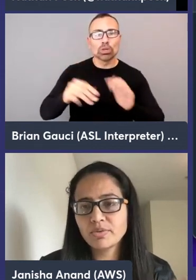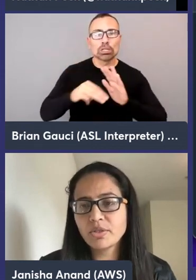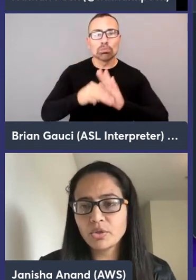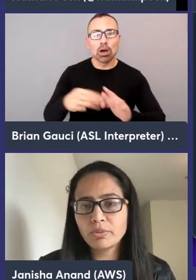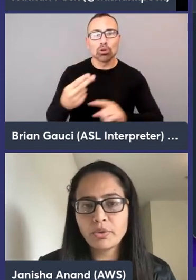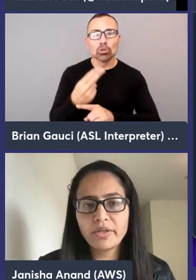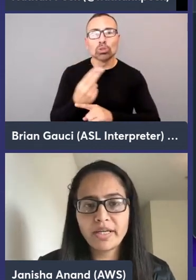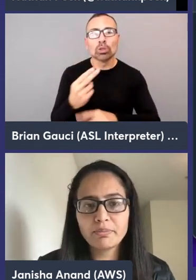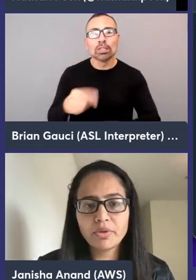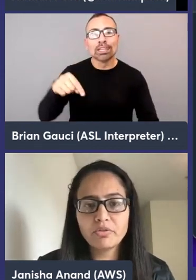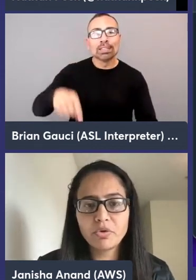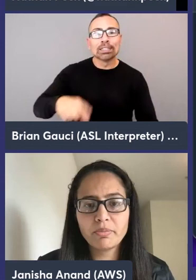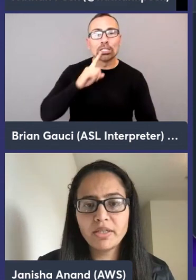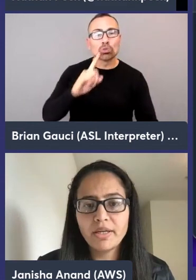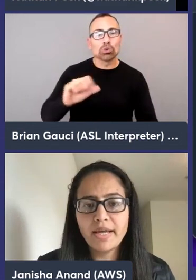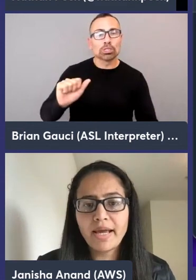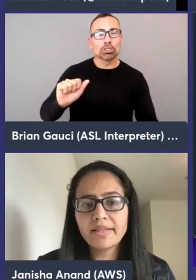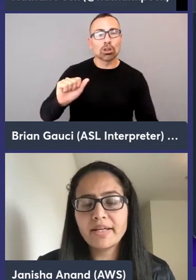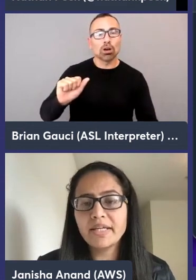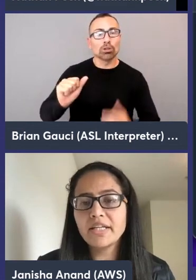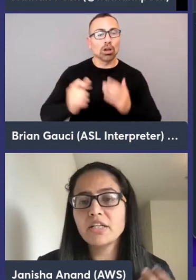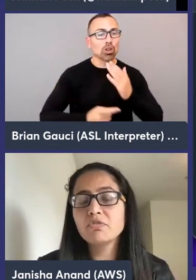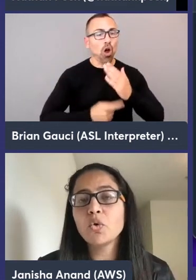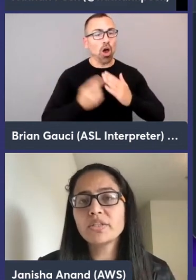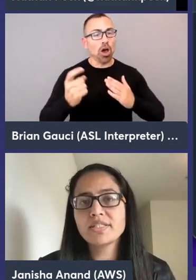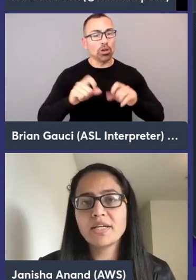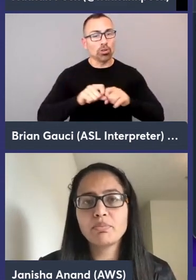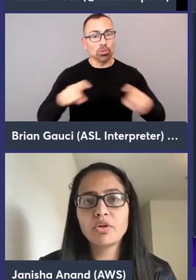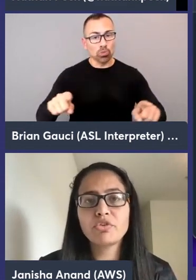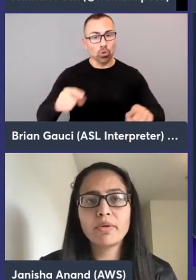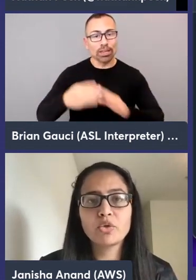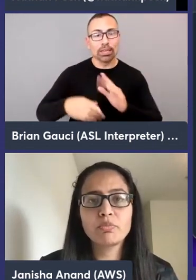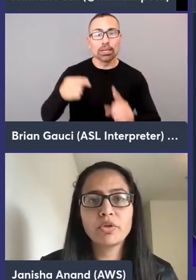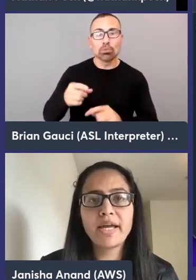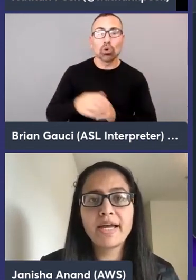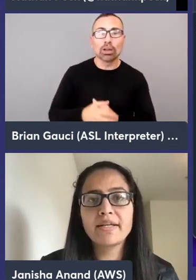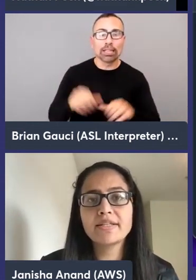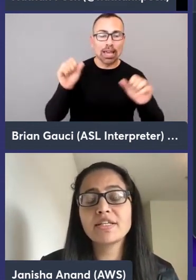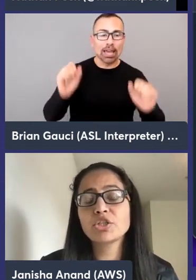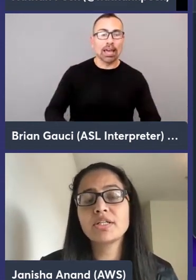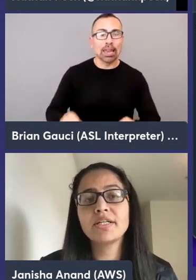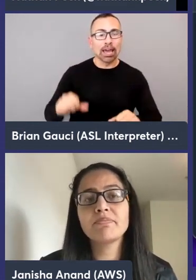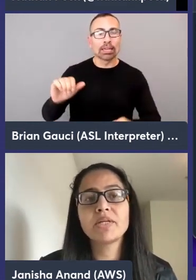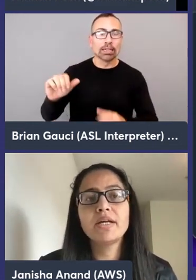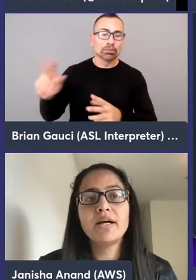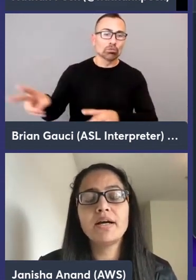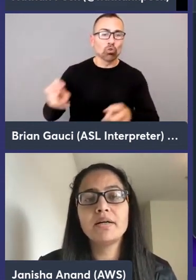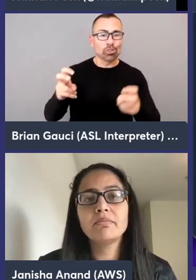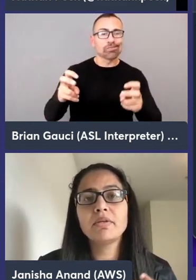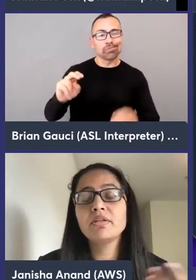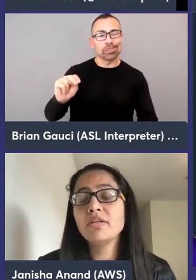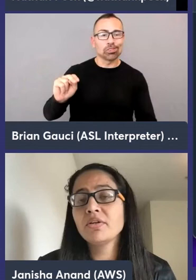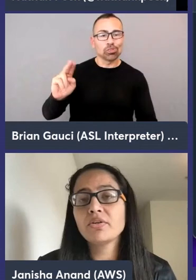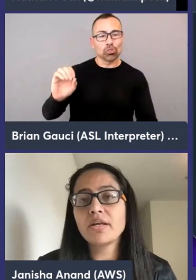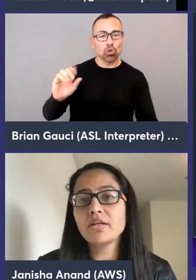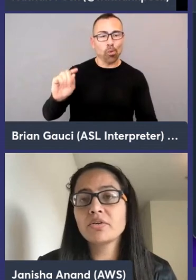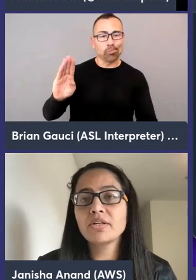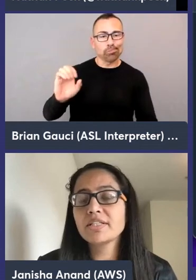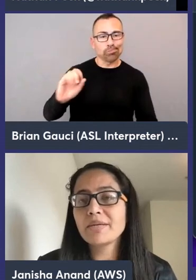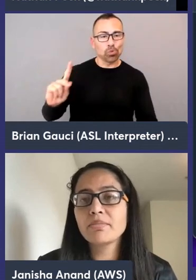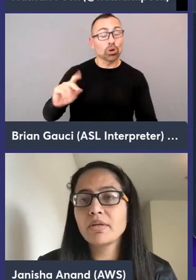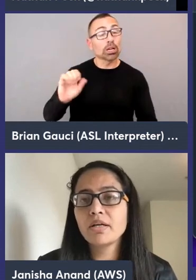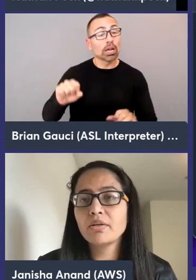It was an auto-deployed endpoint for me. And then I can invoke this endpoint from my notebook and essentially either run